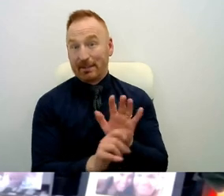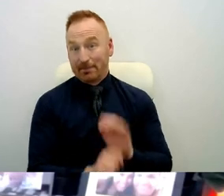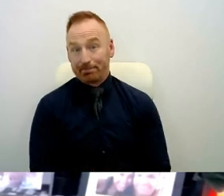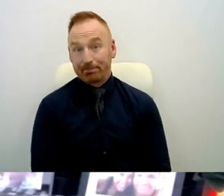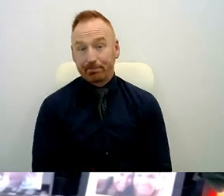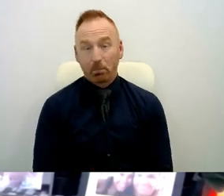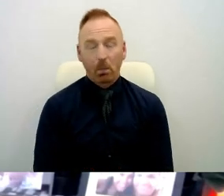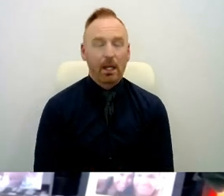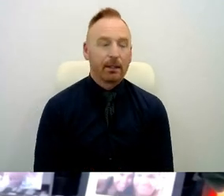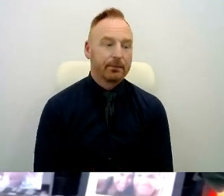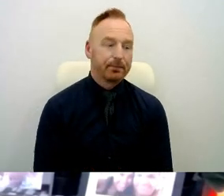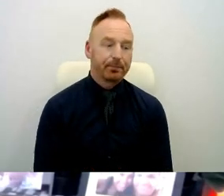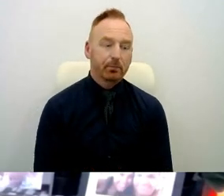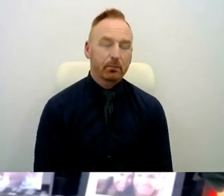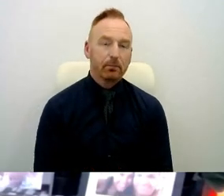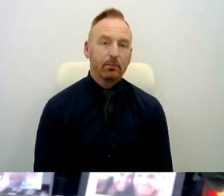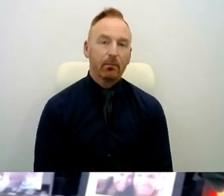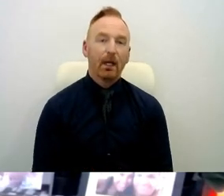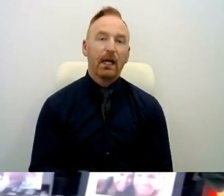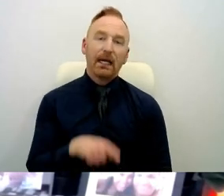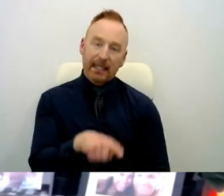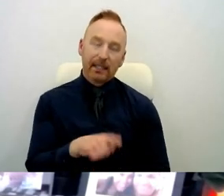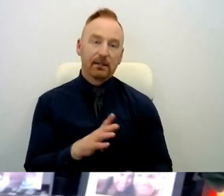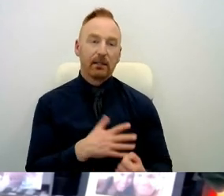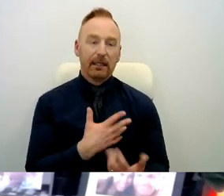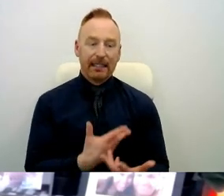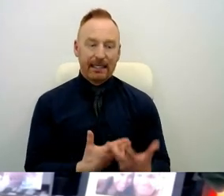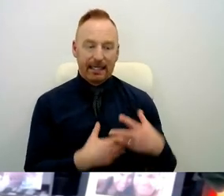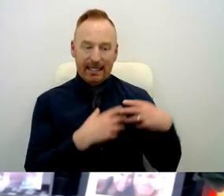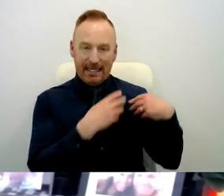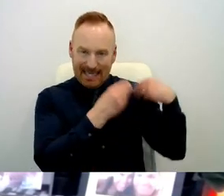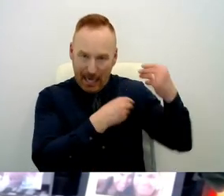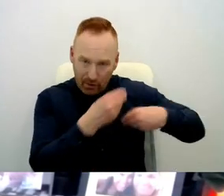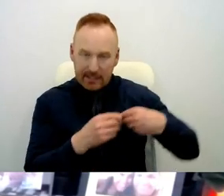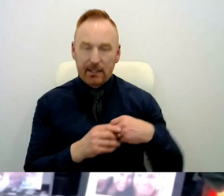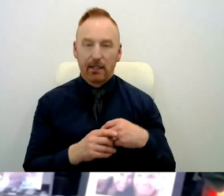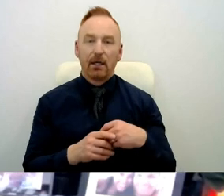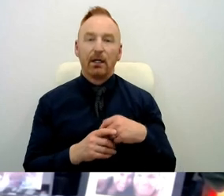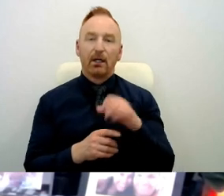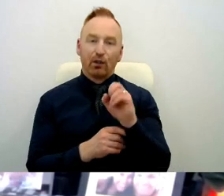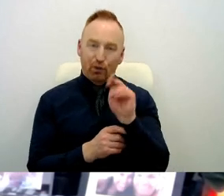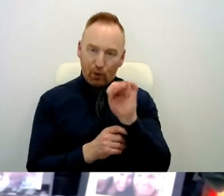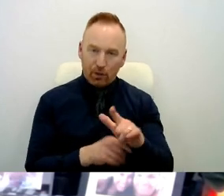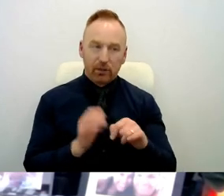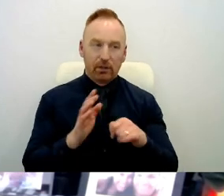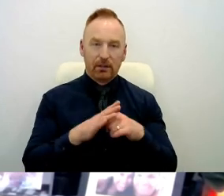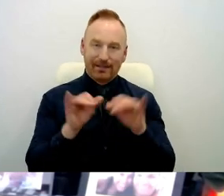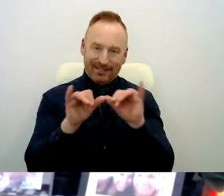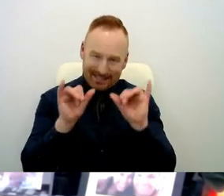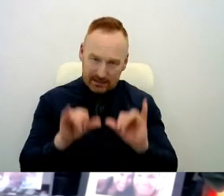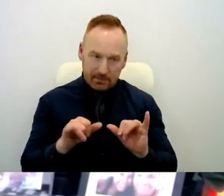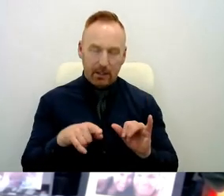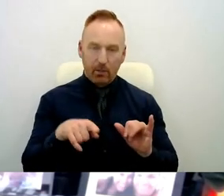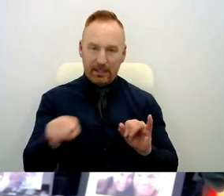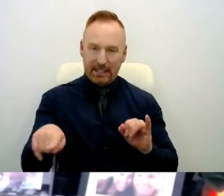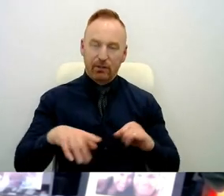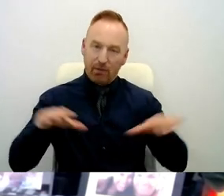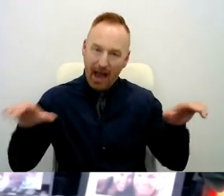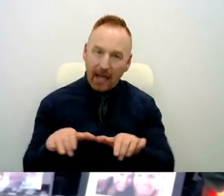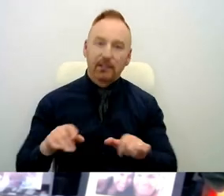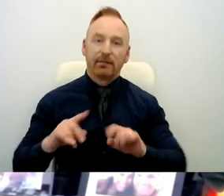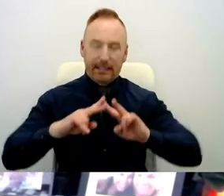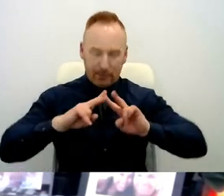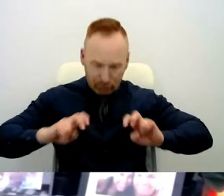Yeah. Yeah, thank you. Yeah, inherited social constructs that, you know, we need to actively